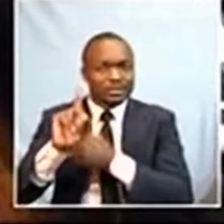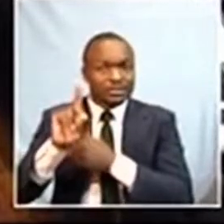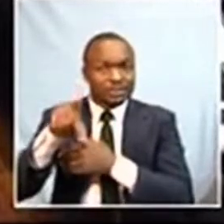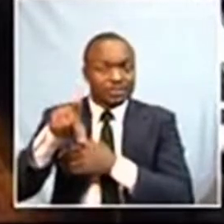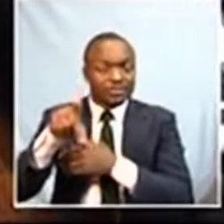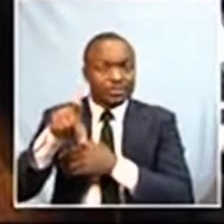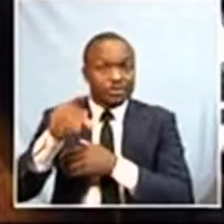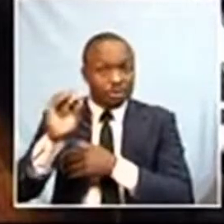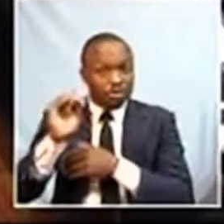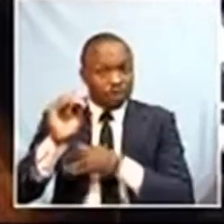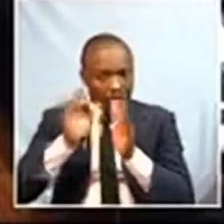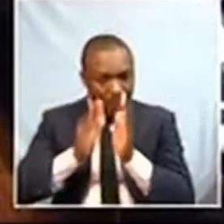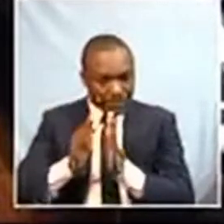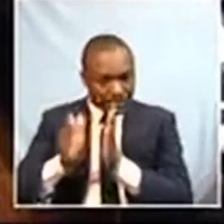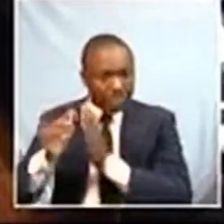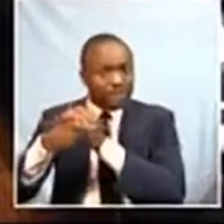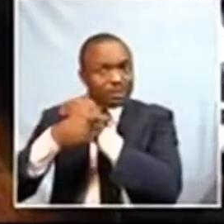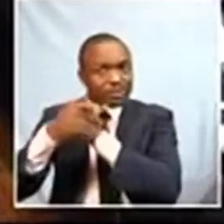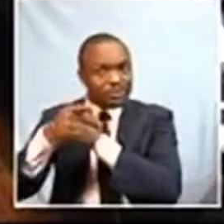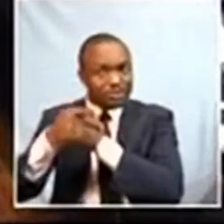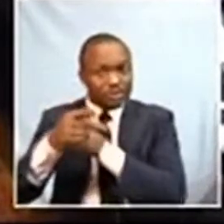planning department.